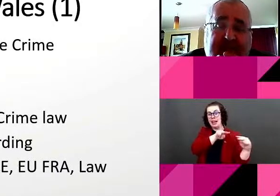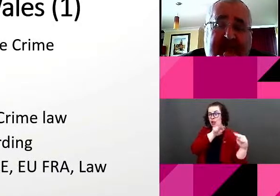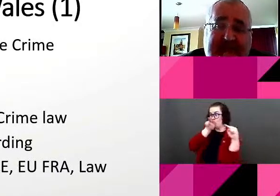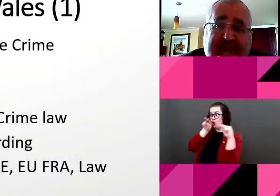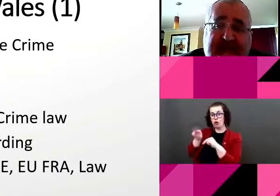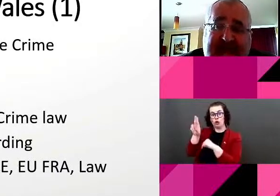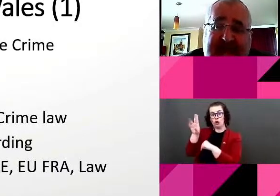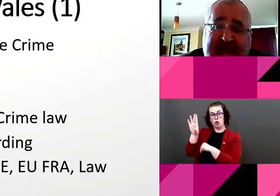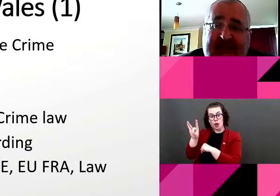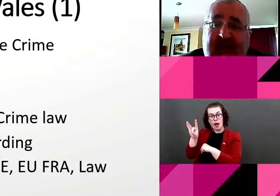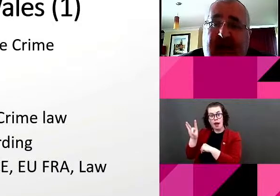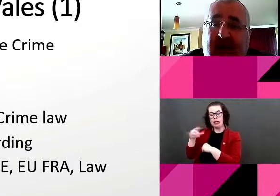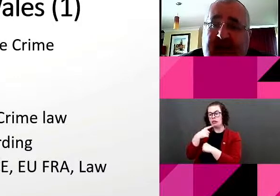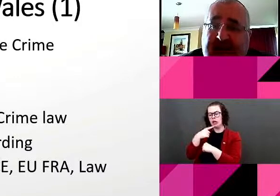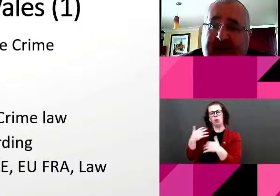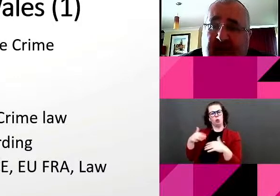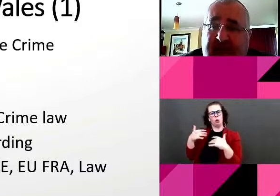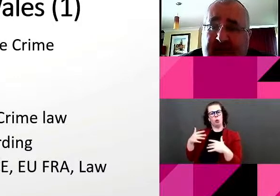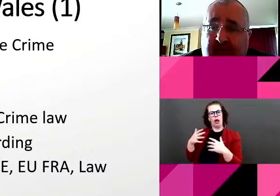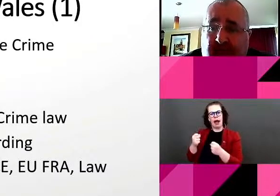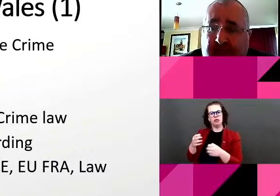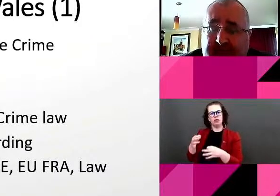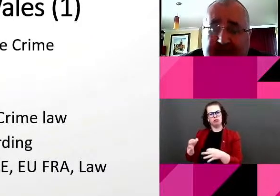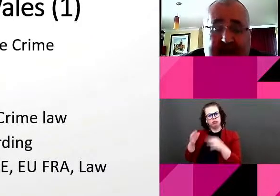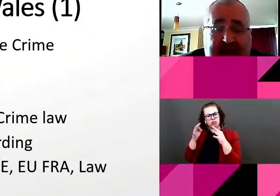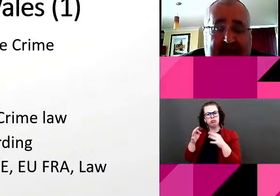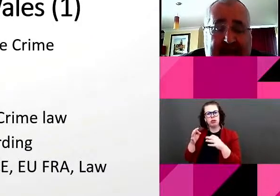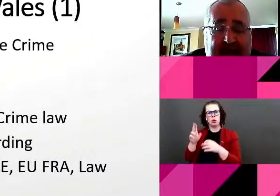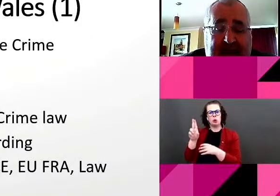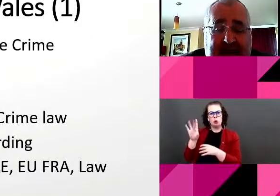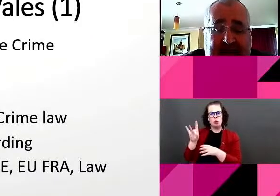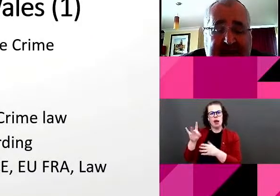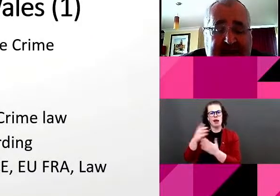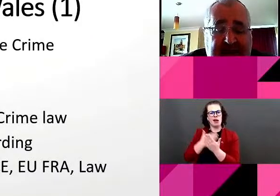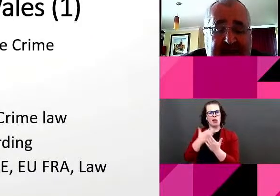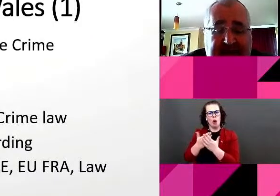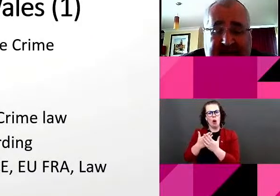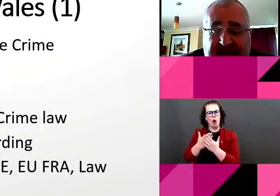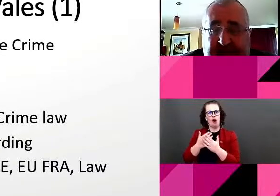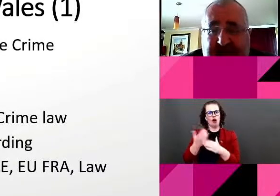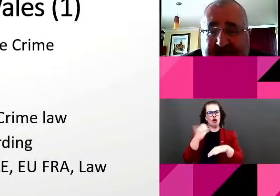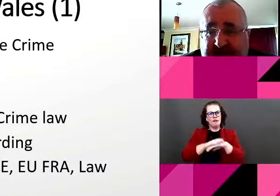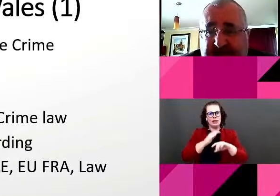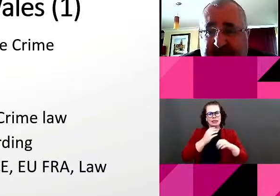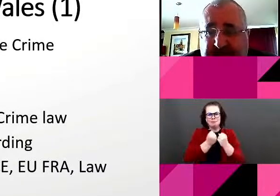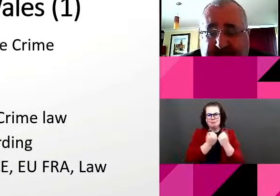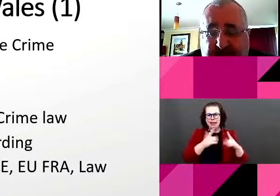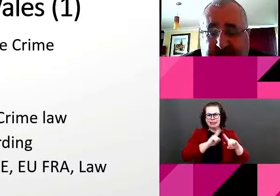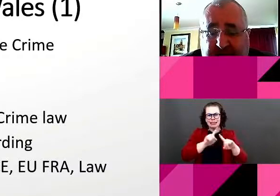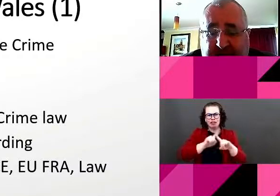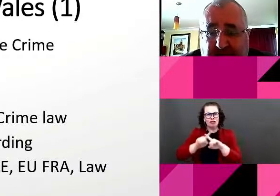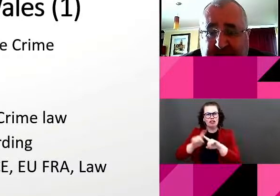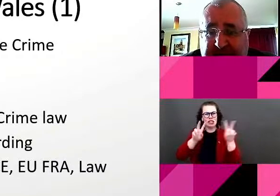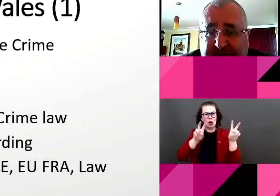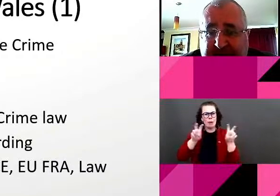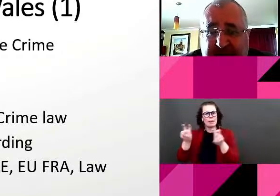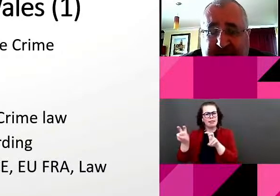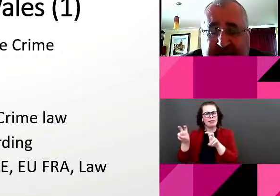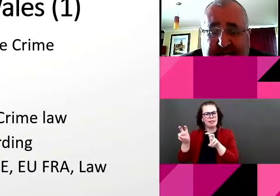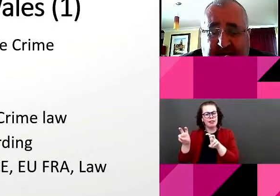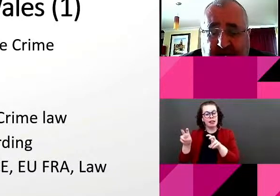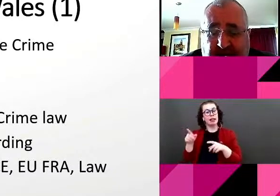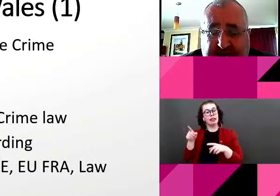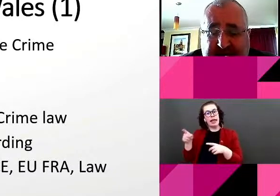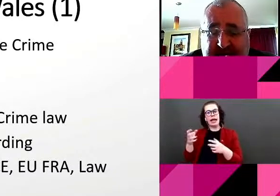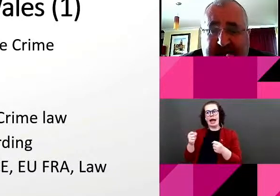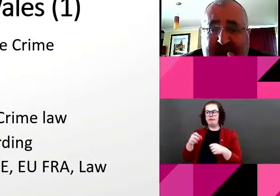most comprehensive sets of hate crime law. And they have a high level of hate crime reporting